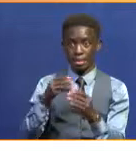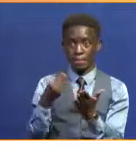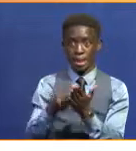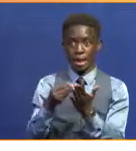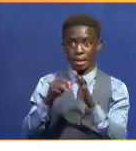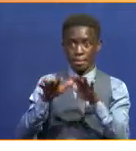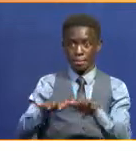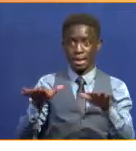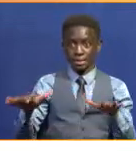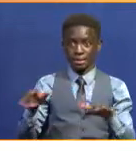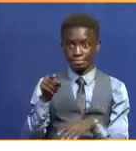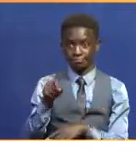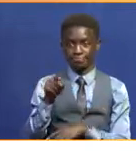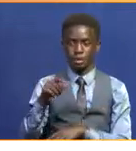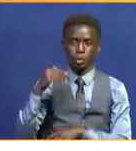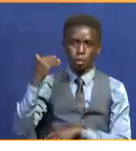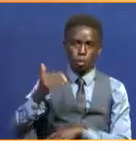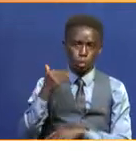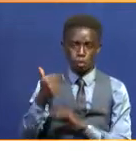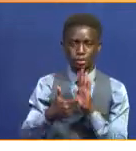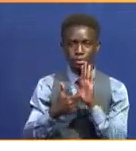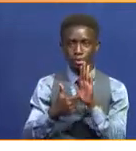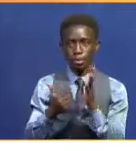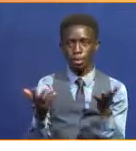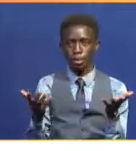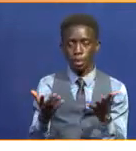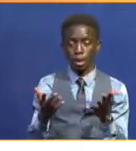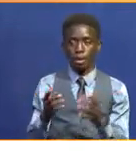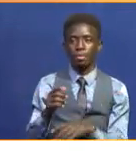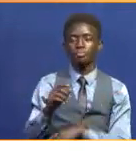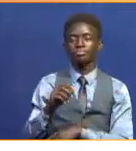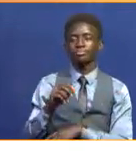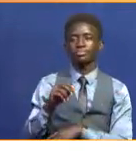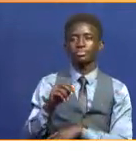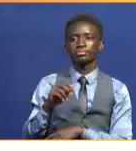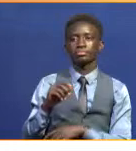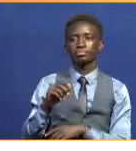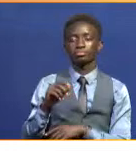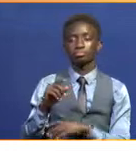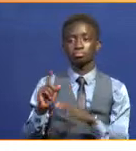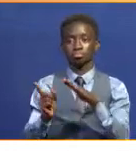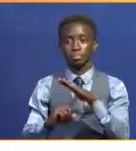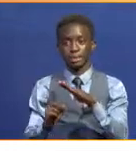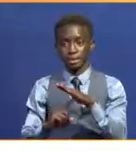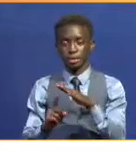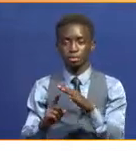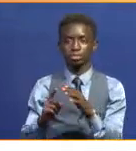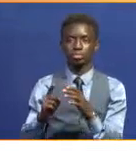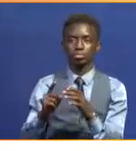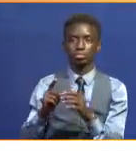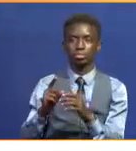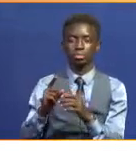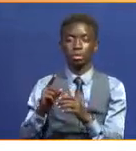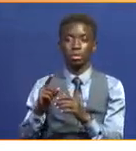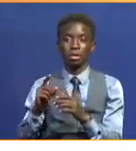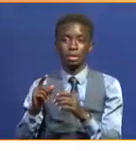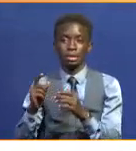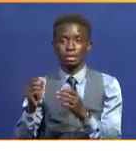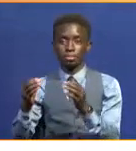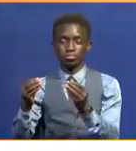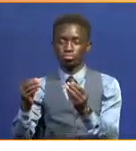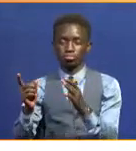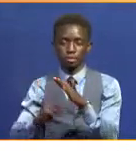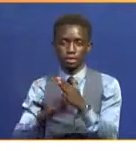be treasury bills, treasury bonds, bank deposits,